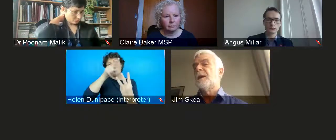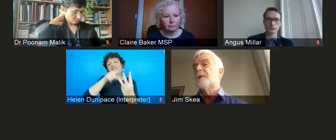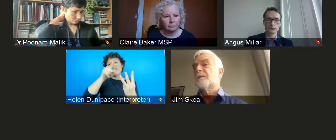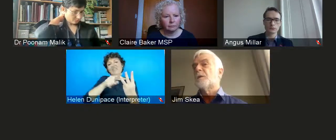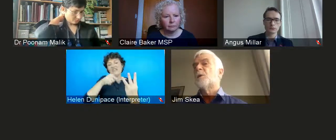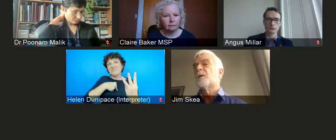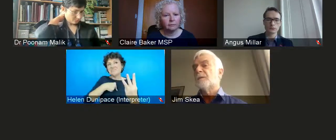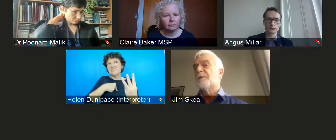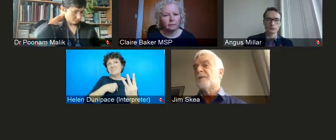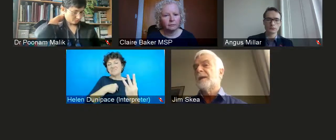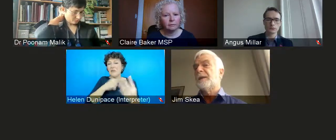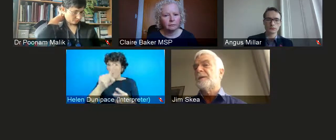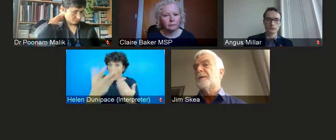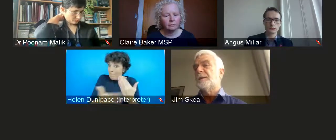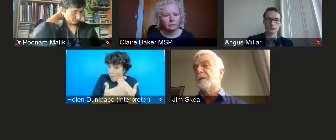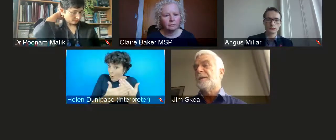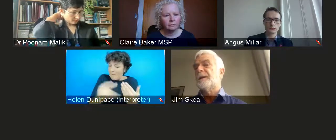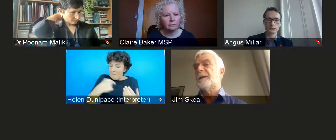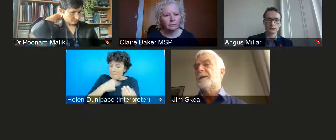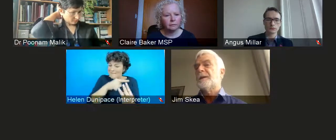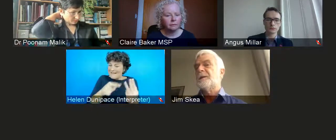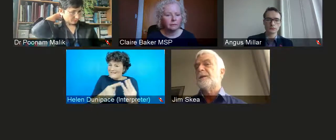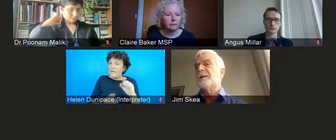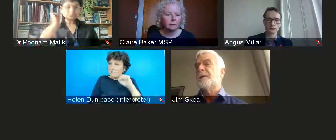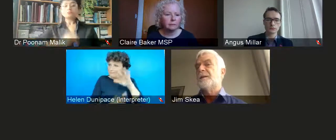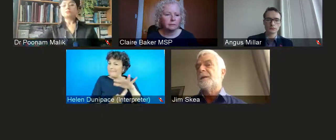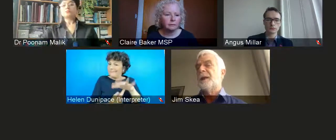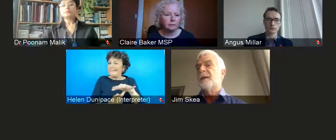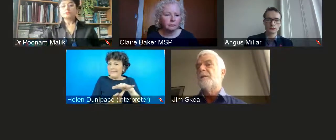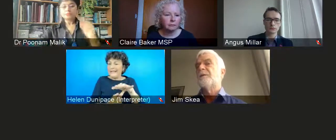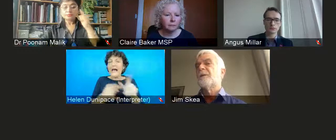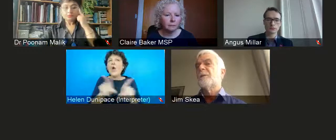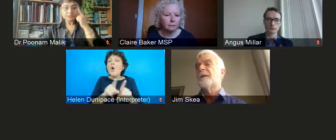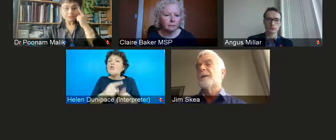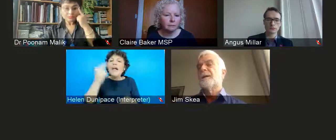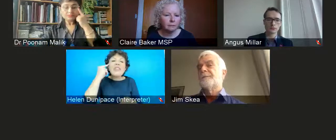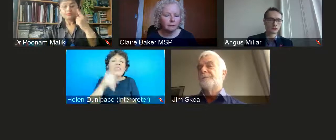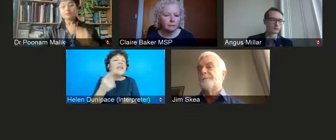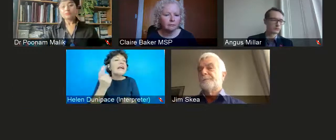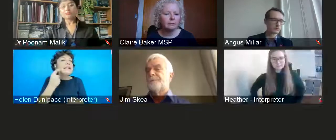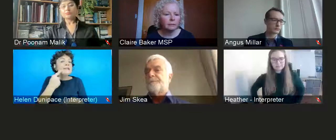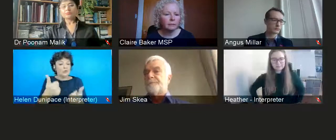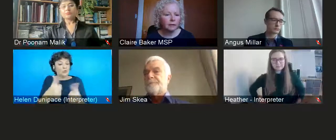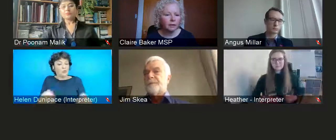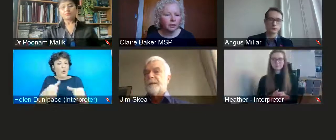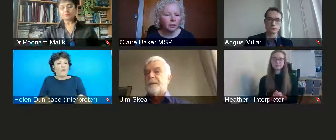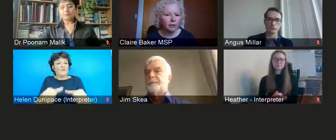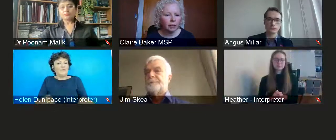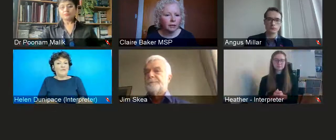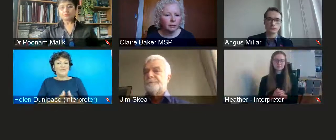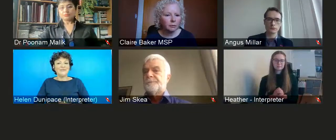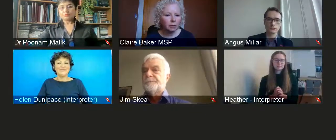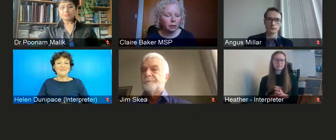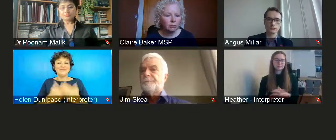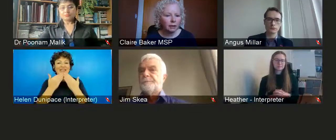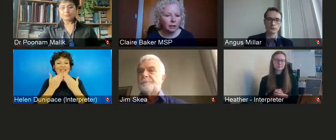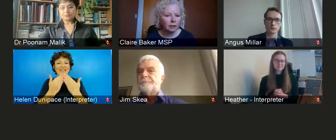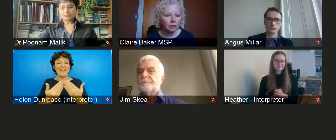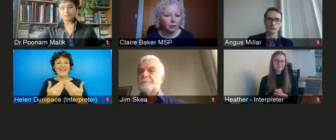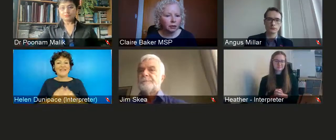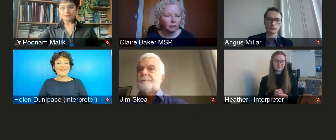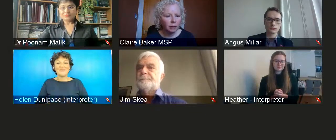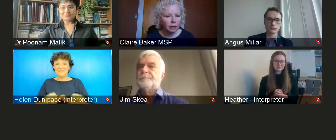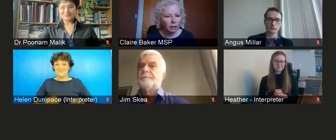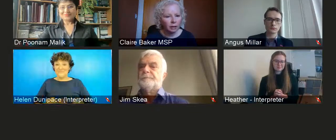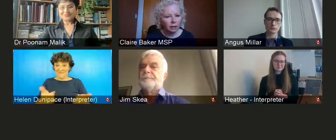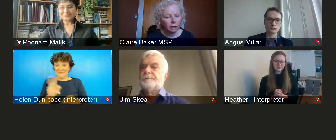me. There's more, but these are the three easiest, I think, to get over quickly. Thank you. And Dr. Malik,